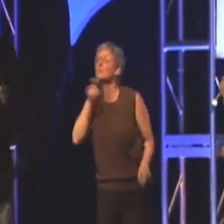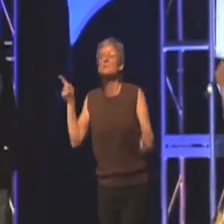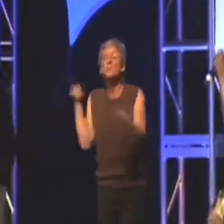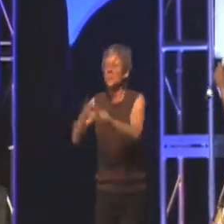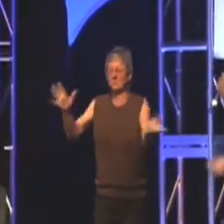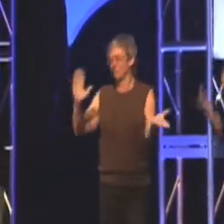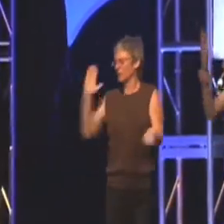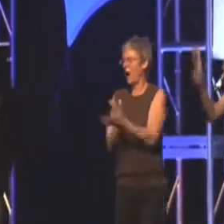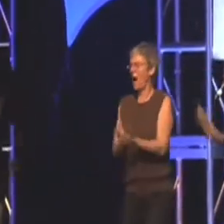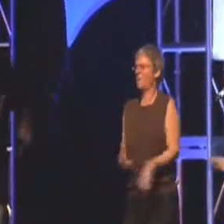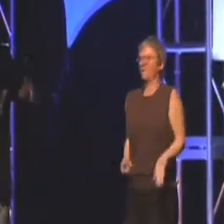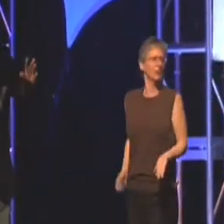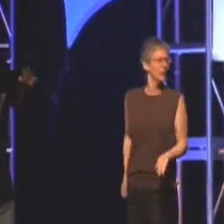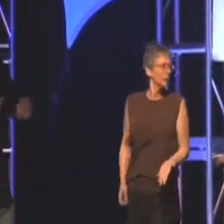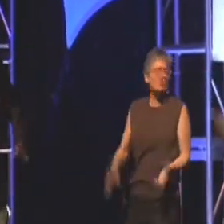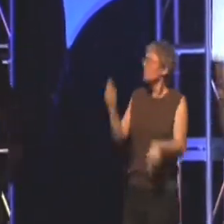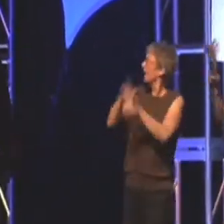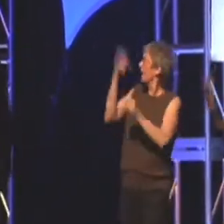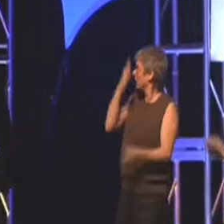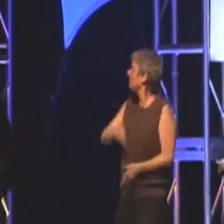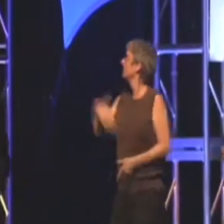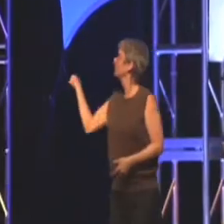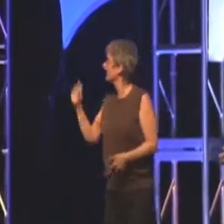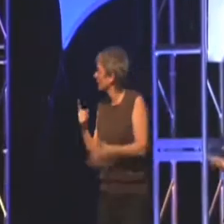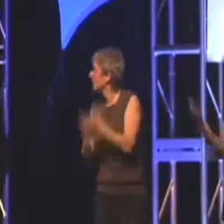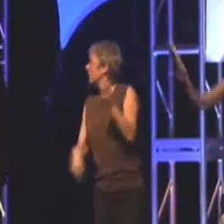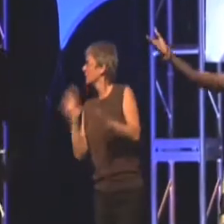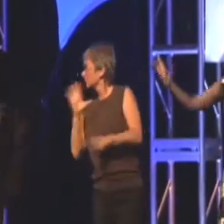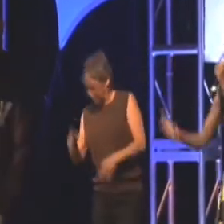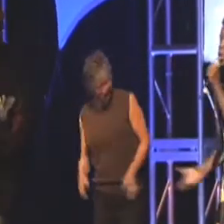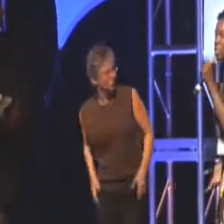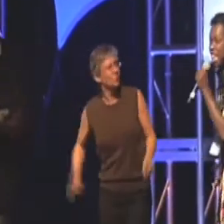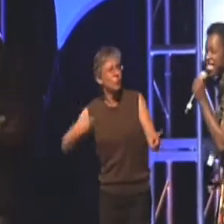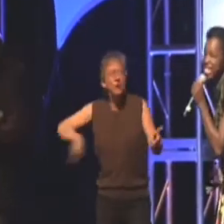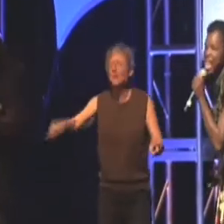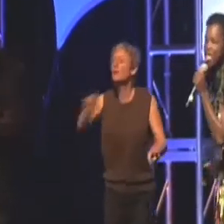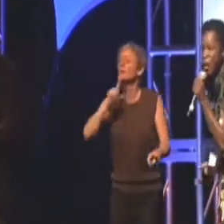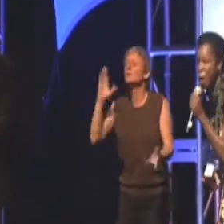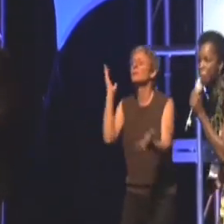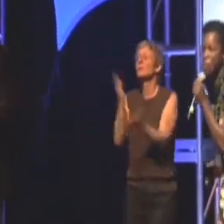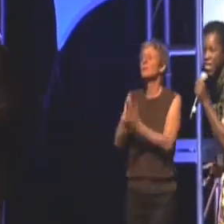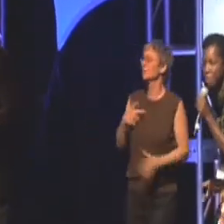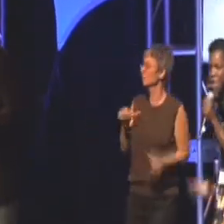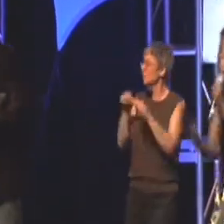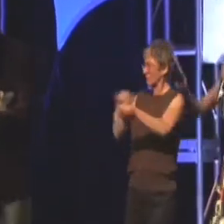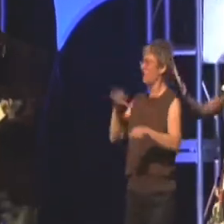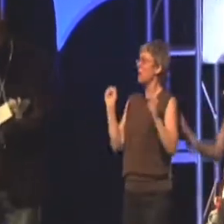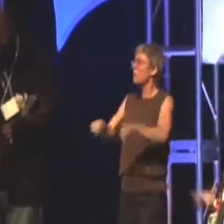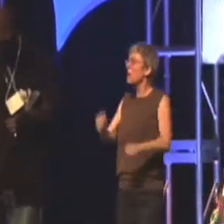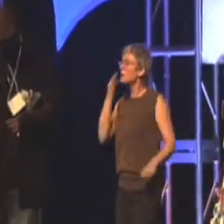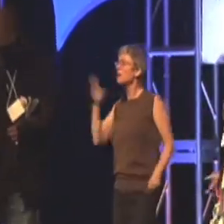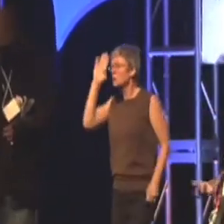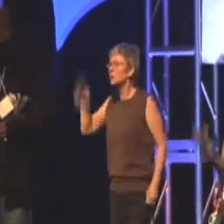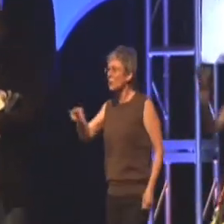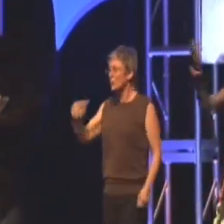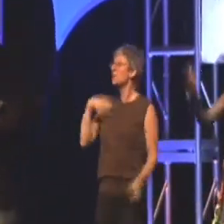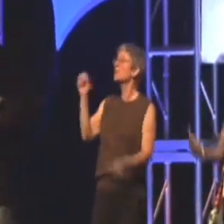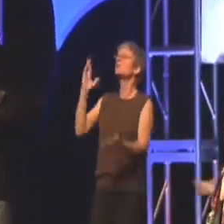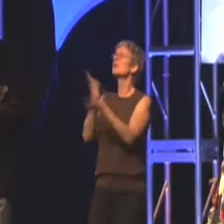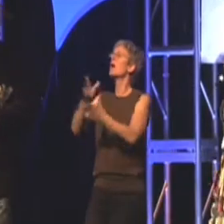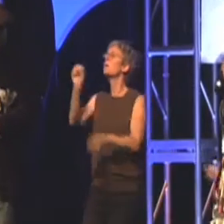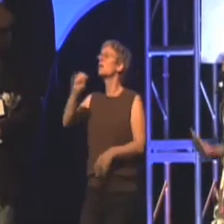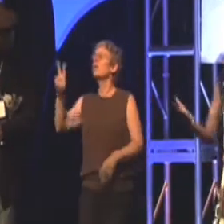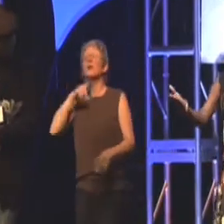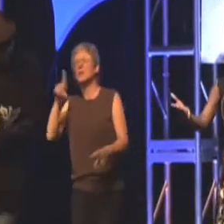the offices and industry Contents, political power, and legal remedy We gotta do a check of sales, I hope you're feeling to me Safely planning, go setting,